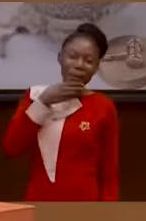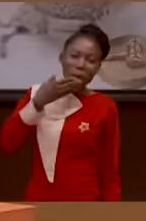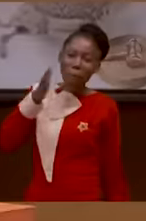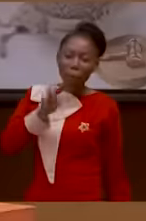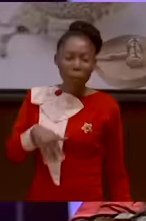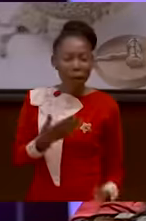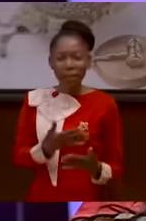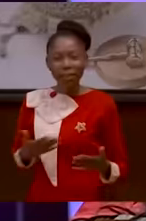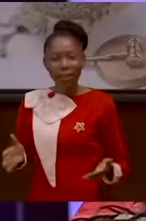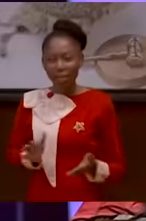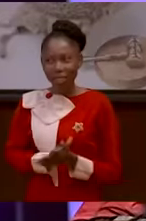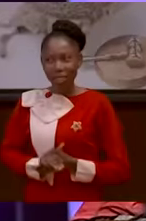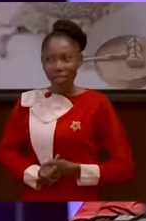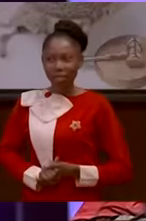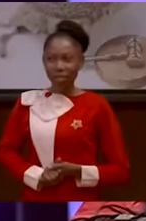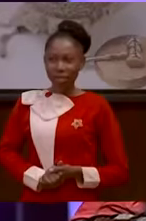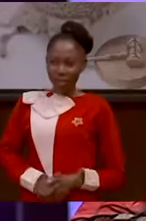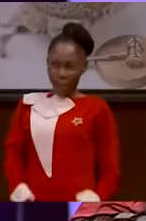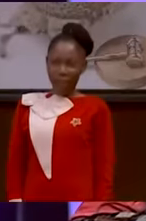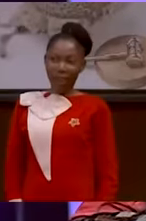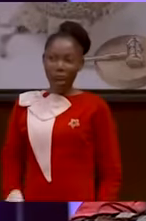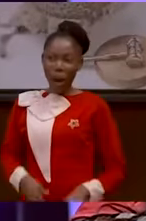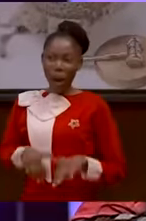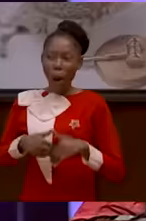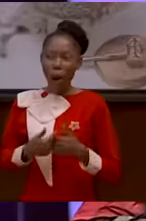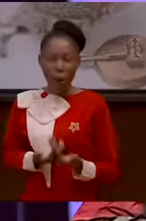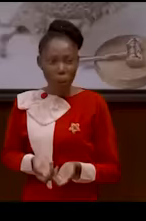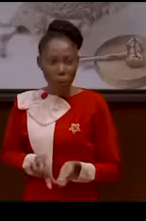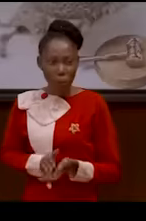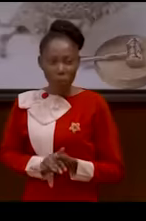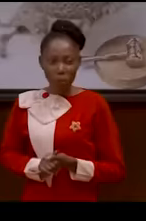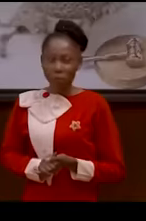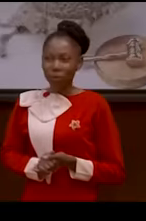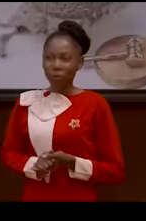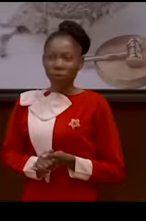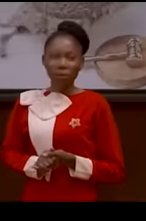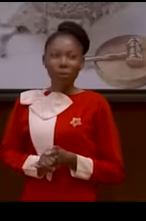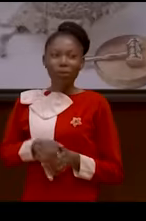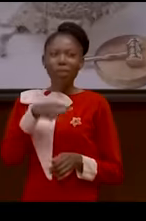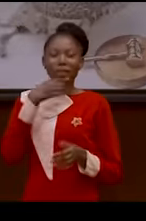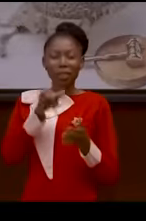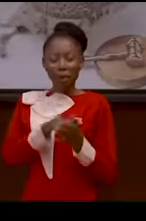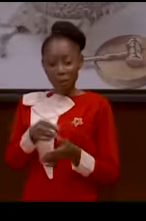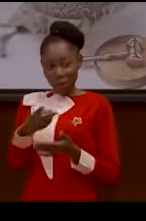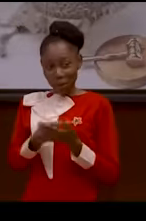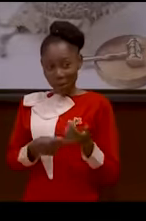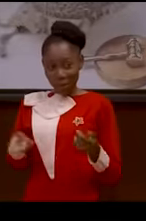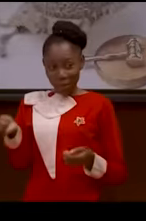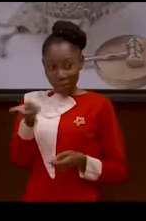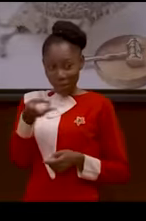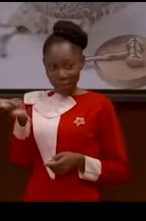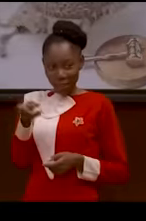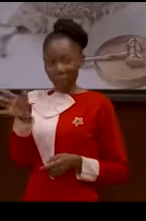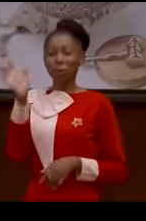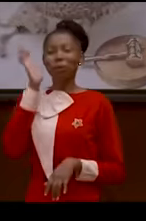said, me. "I do for. I'm chartered in stockbroking. Like I. Do you know what? The two of you are going to